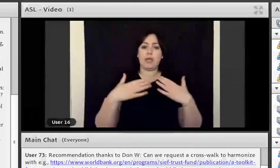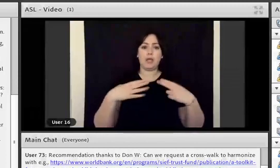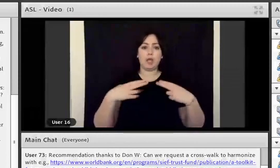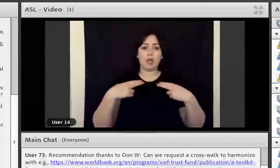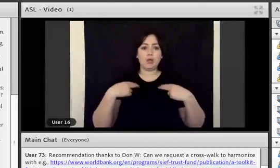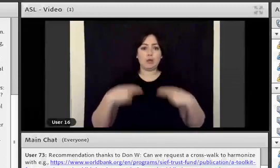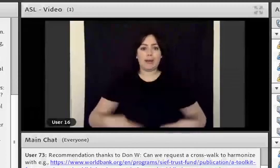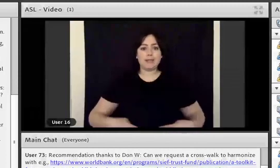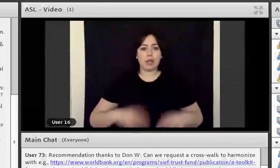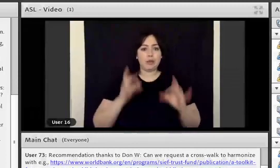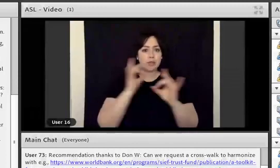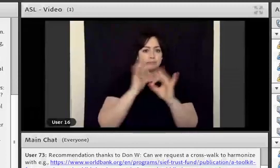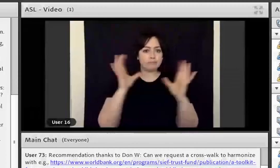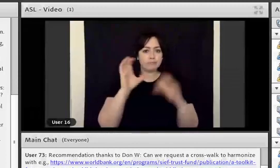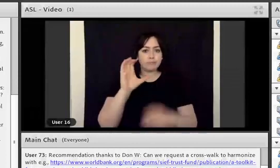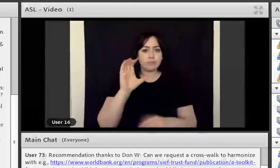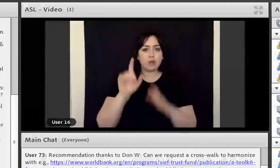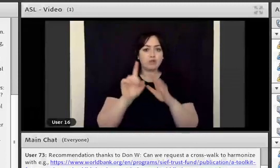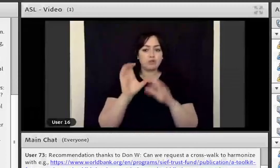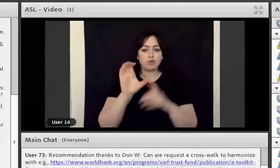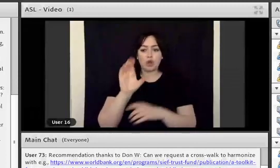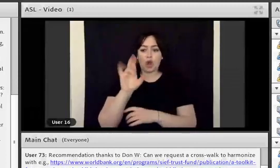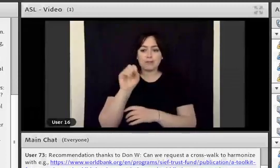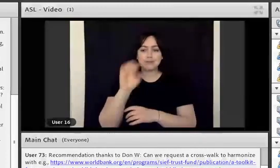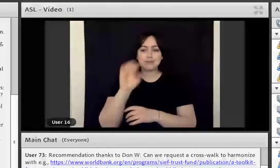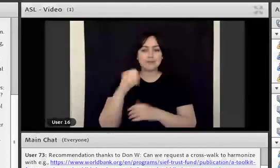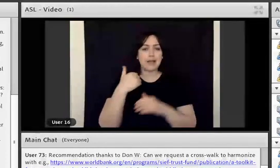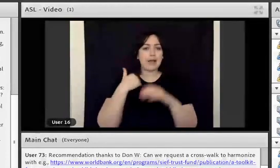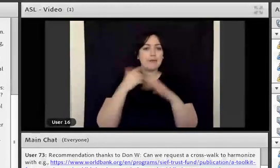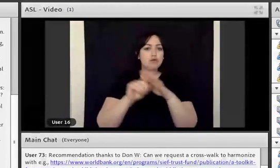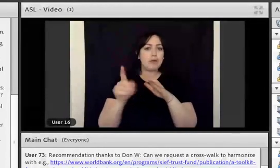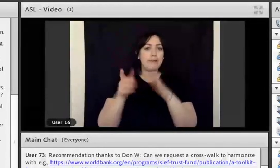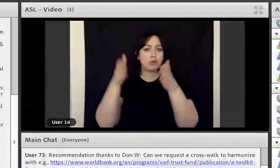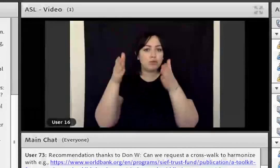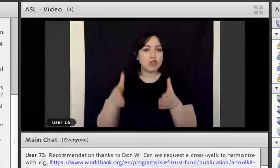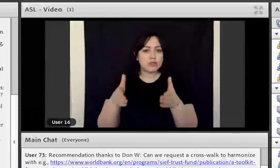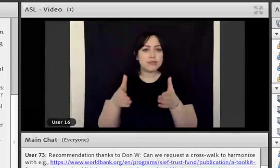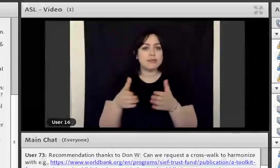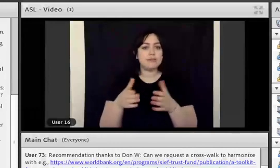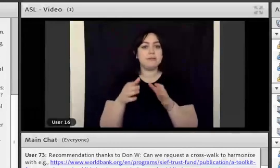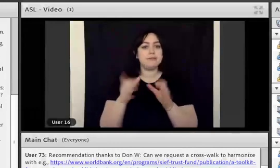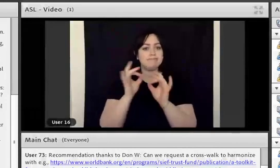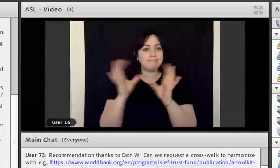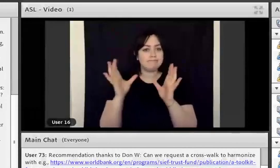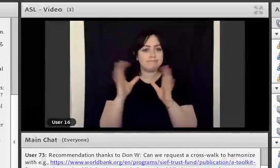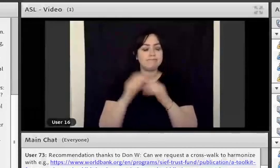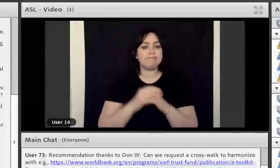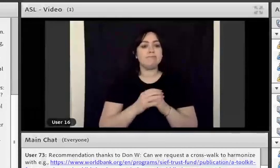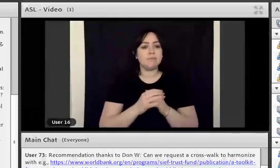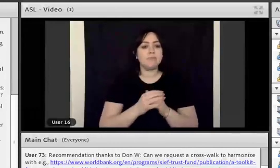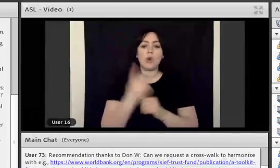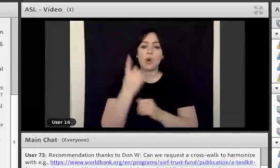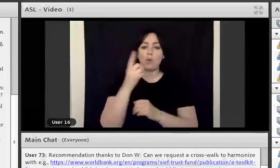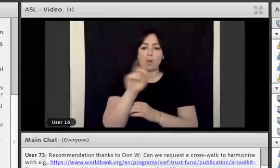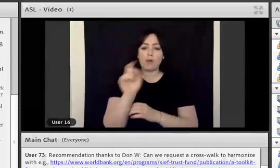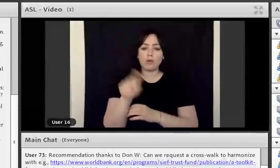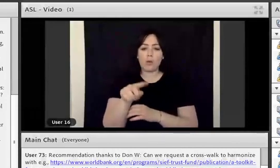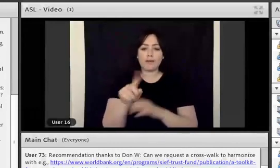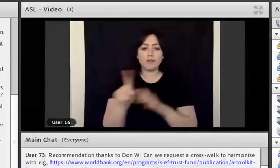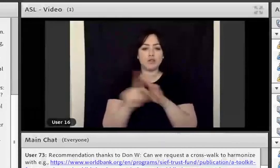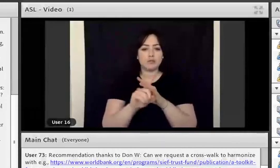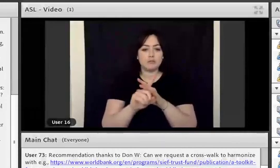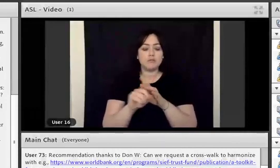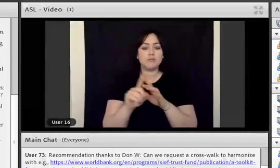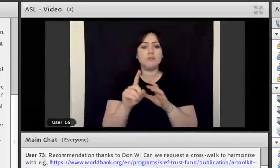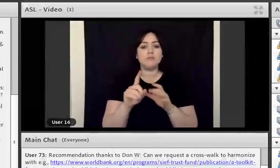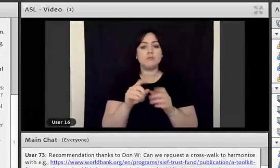crisis where there was refugees. And I think one of our questions was